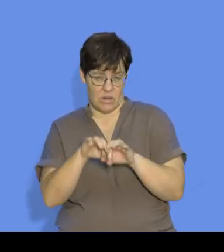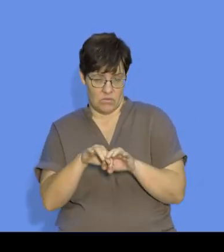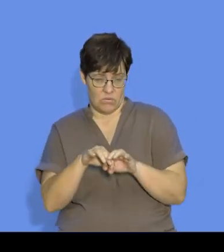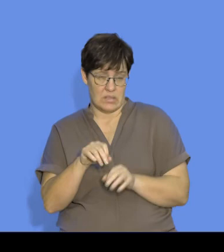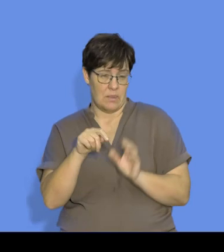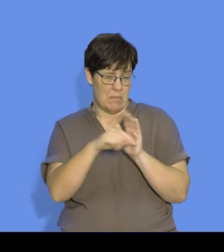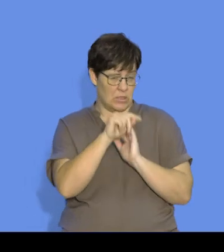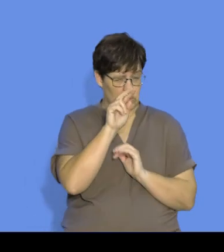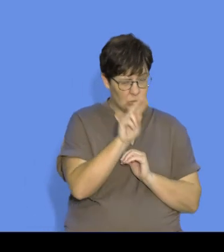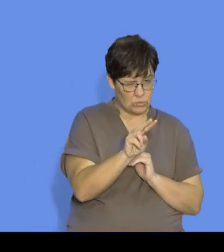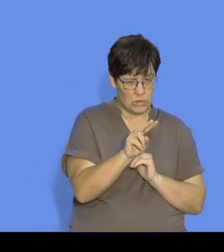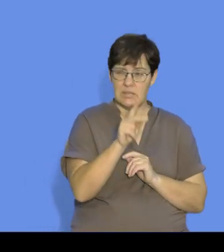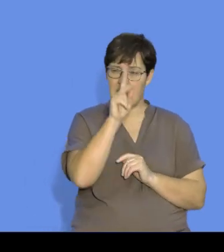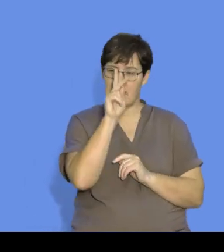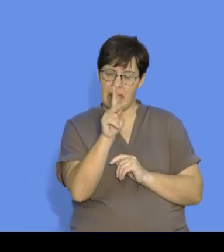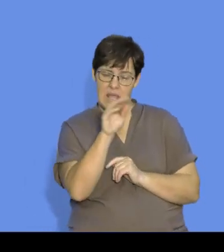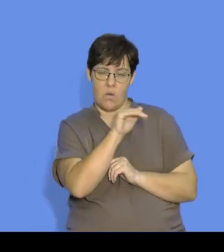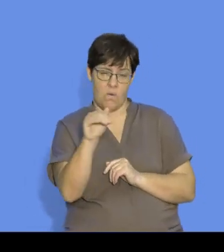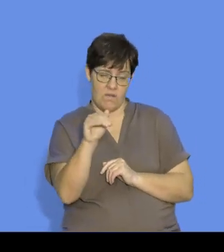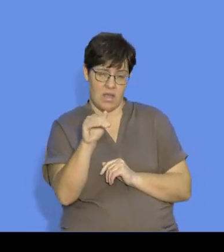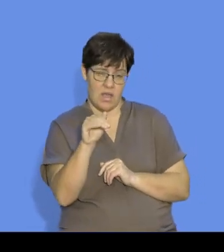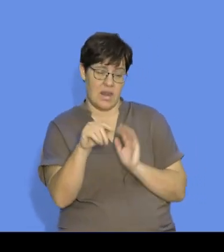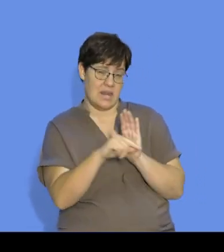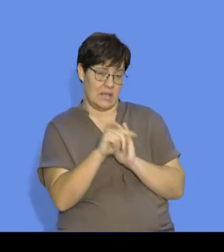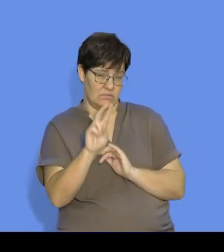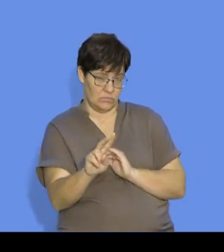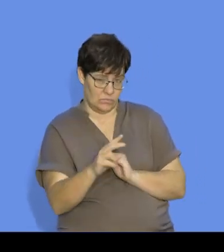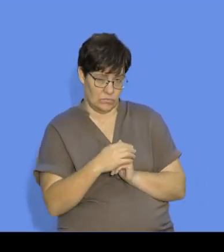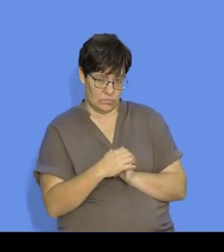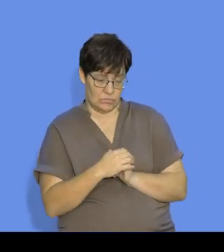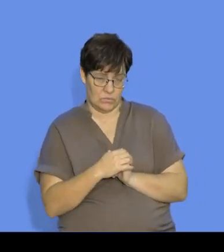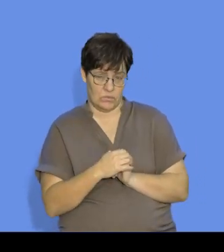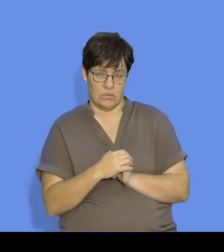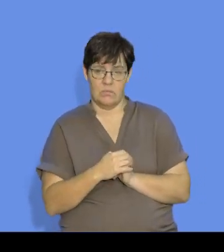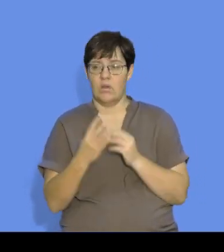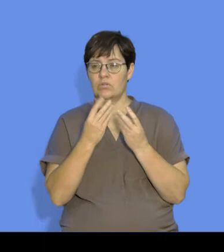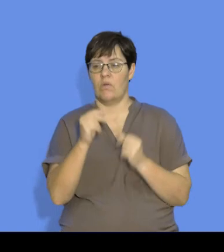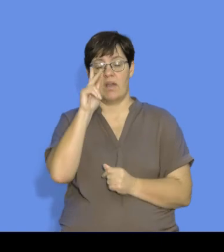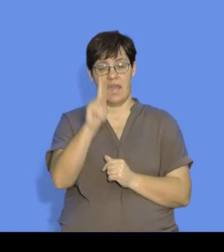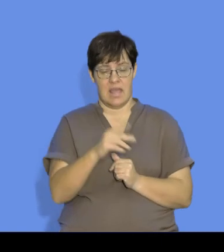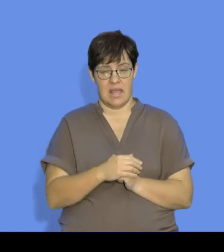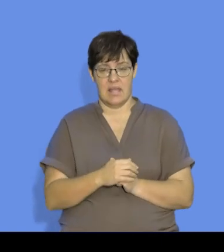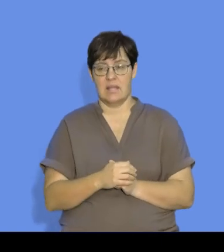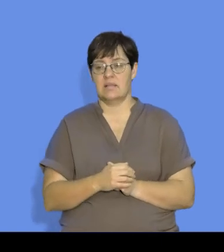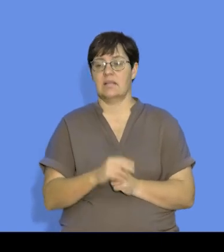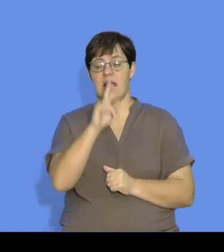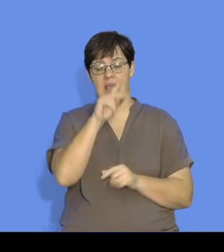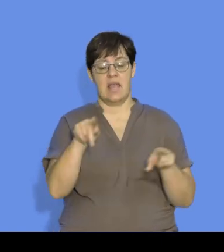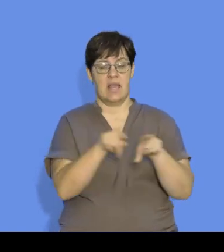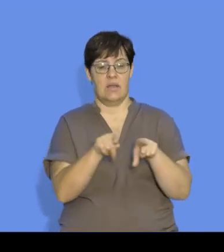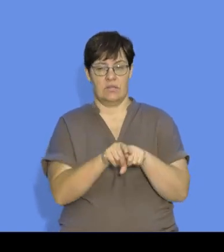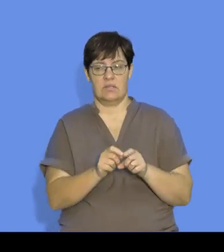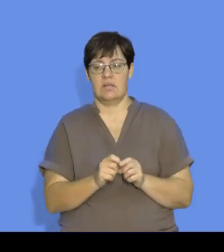is minus 2, so that's k over negative 2. I solve for the k, it will be k